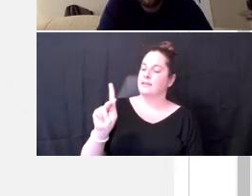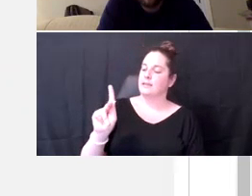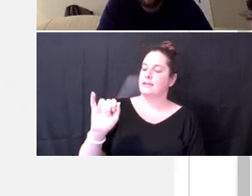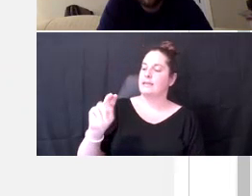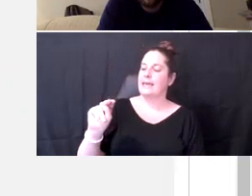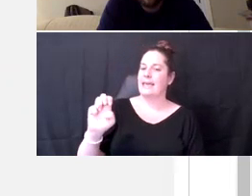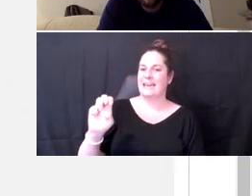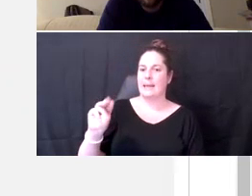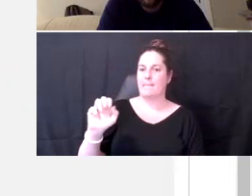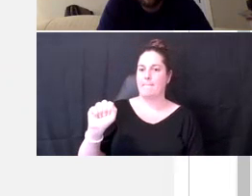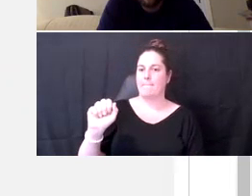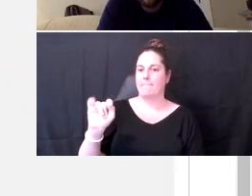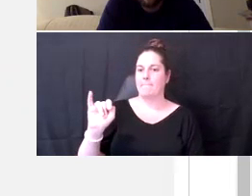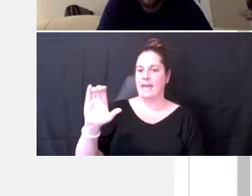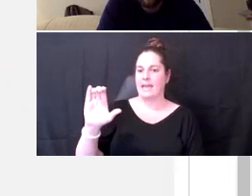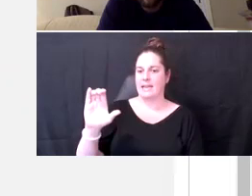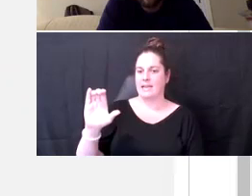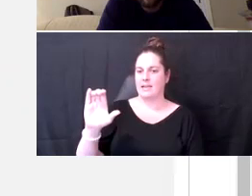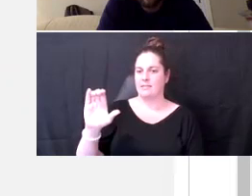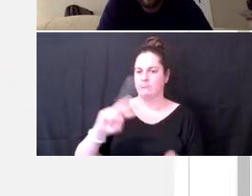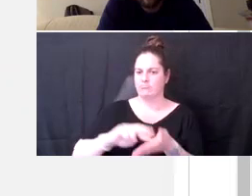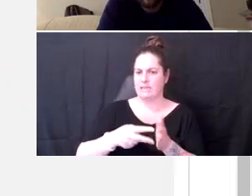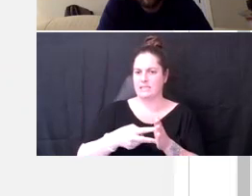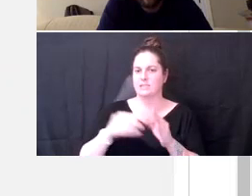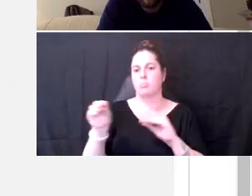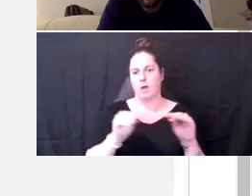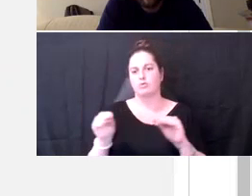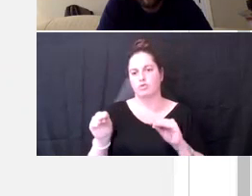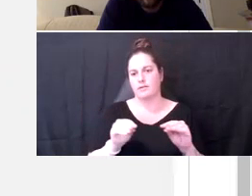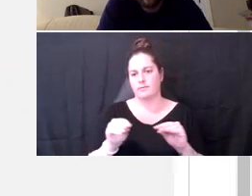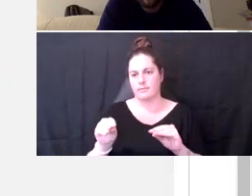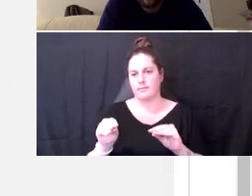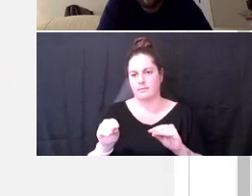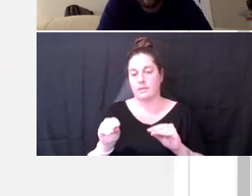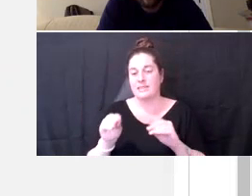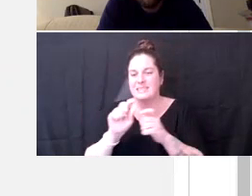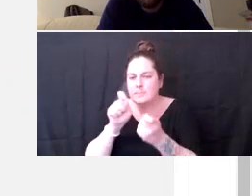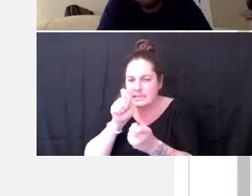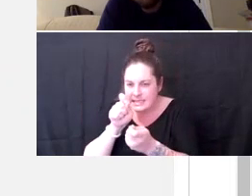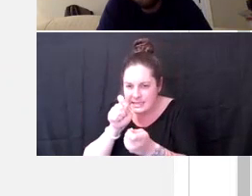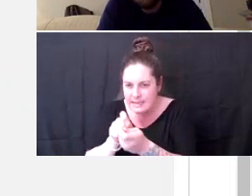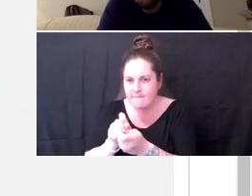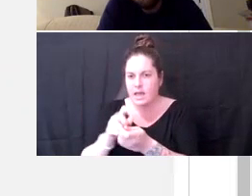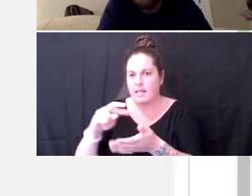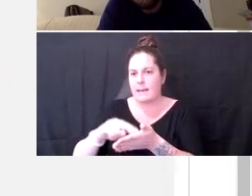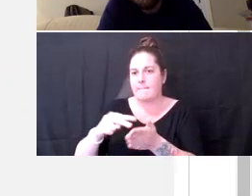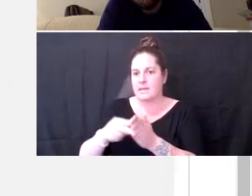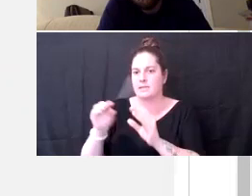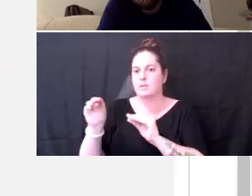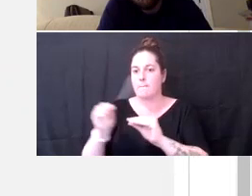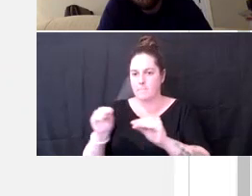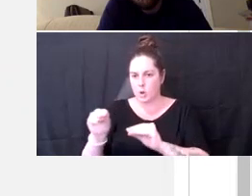word kinematics means motion, but more specifically, it means motion